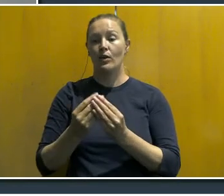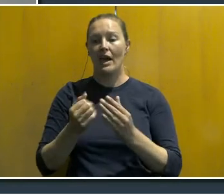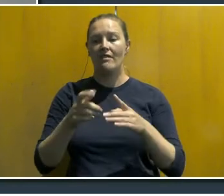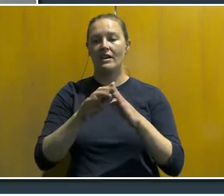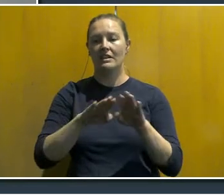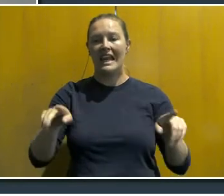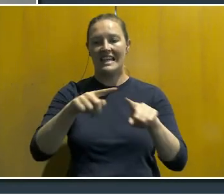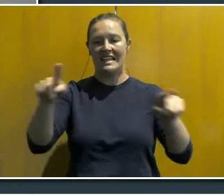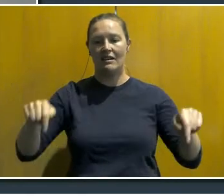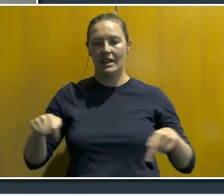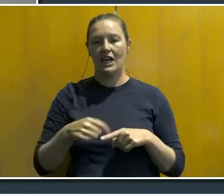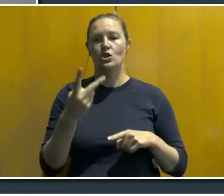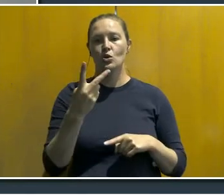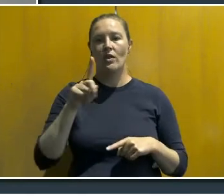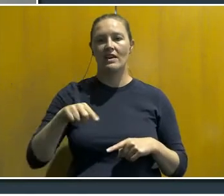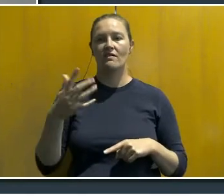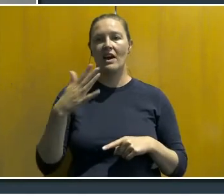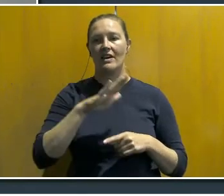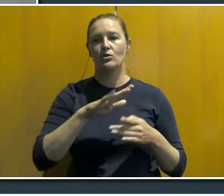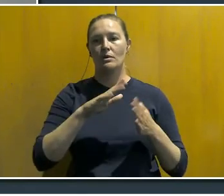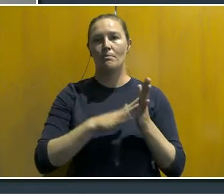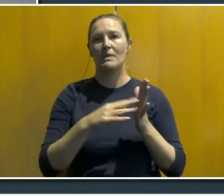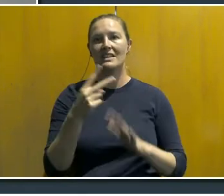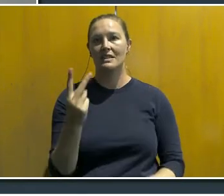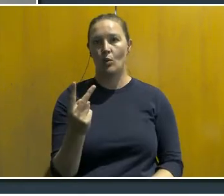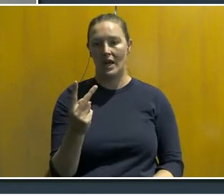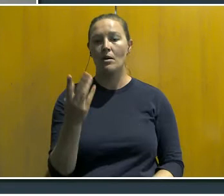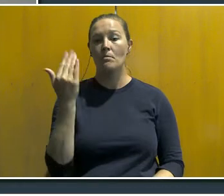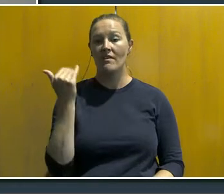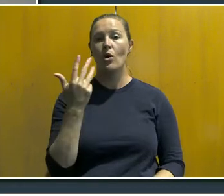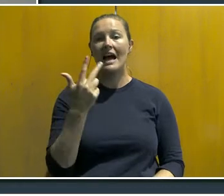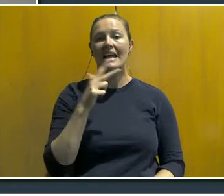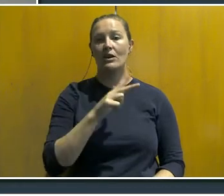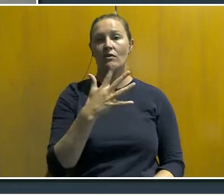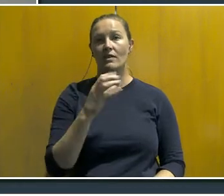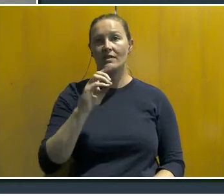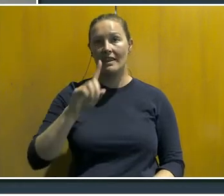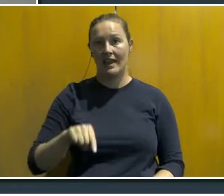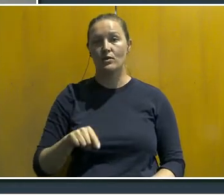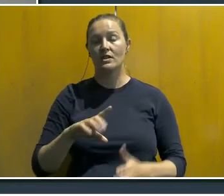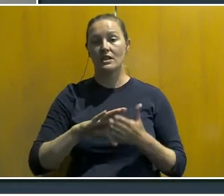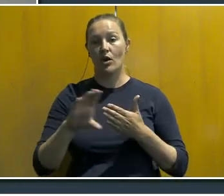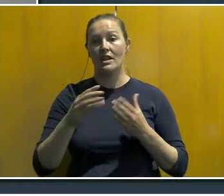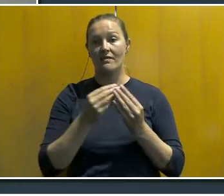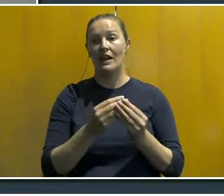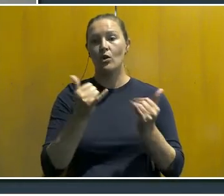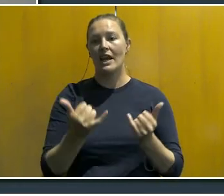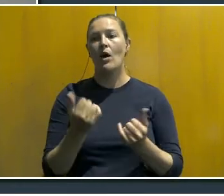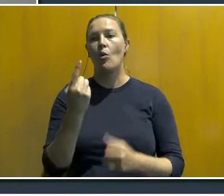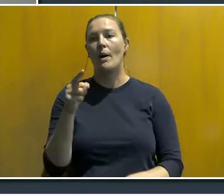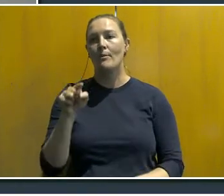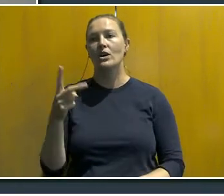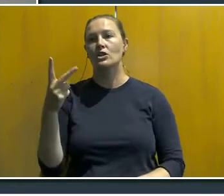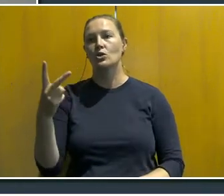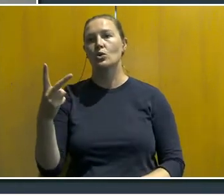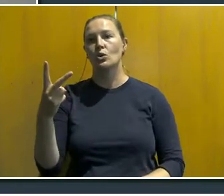area of 2,500 roughly, it was $850,000 in value and is now 1.210, an